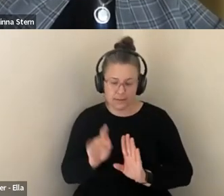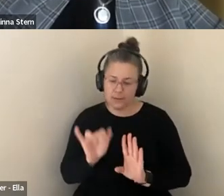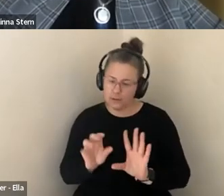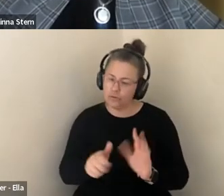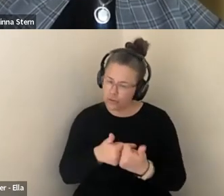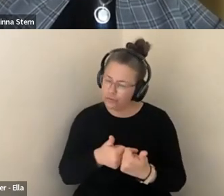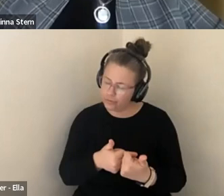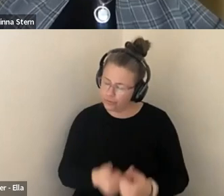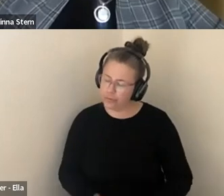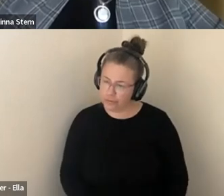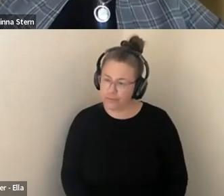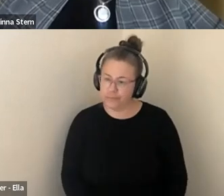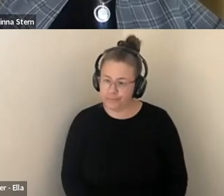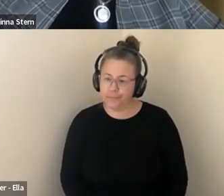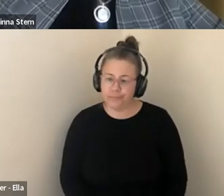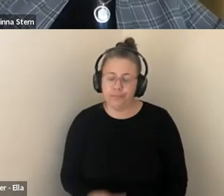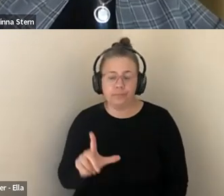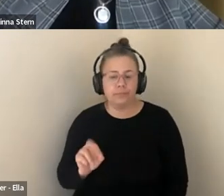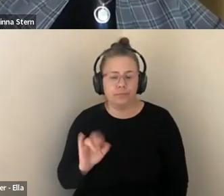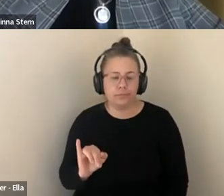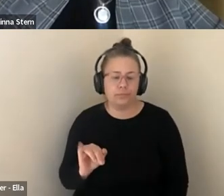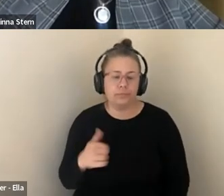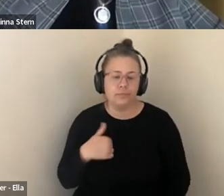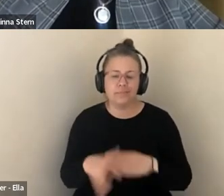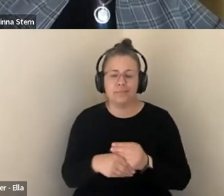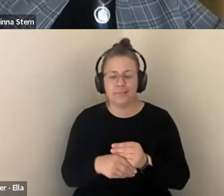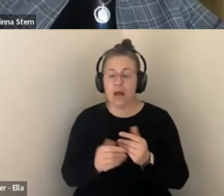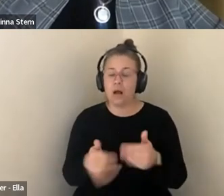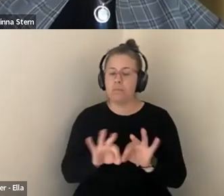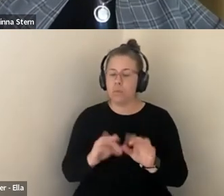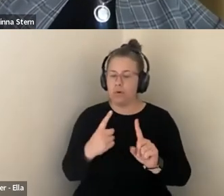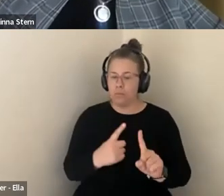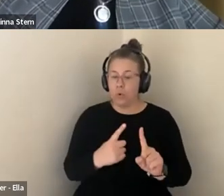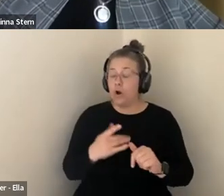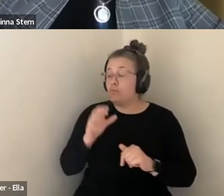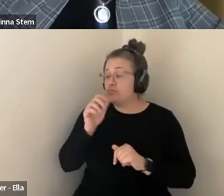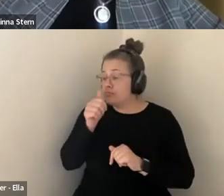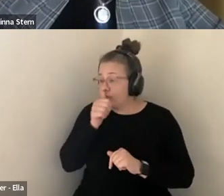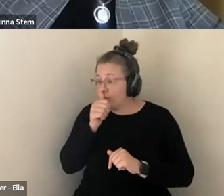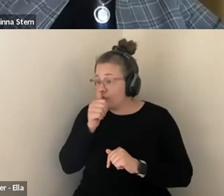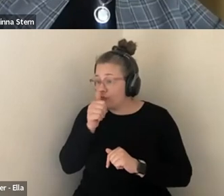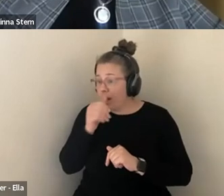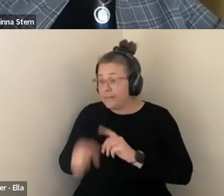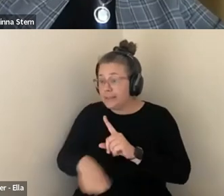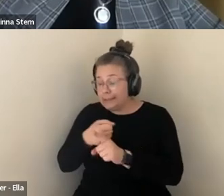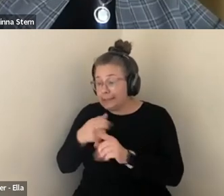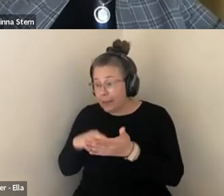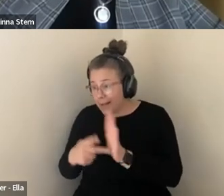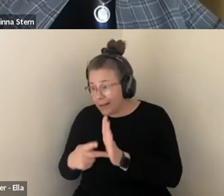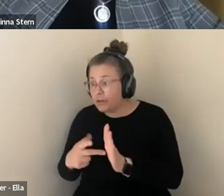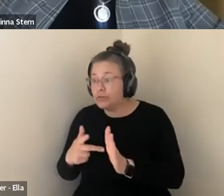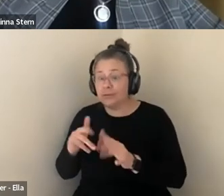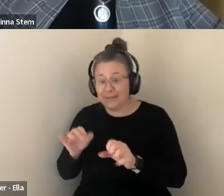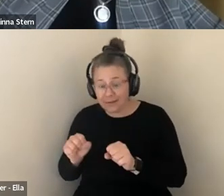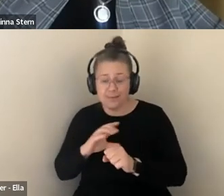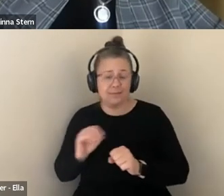And I'll add to that, because I think it's such an important point. Not only do we have to think about the privacy implications and the risk to the, or not just risk, the idea